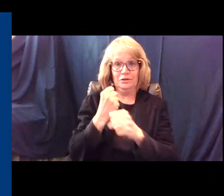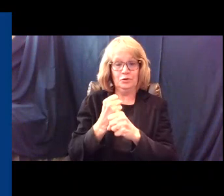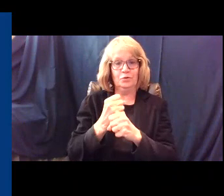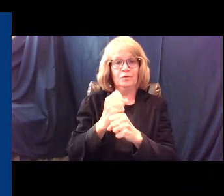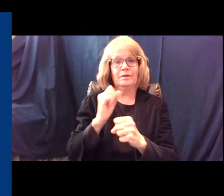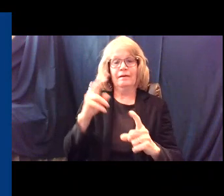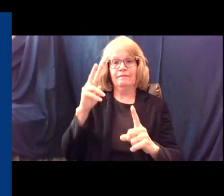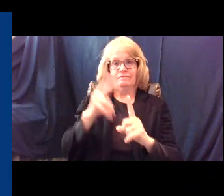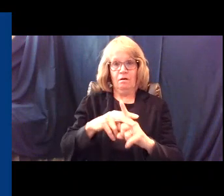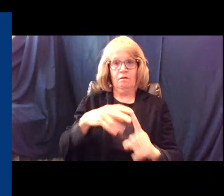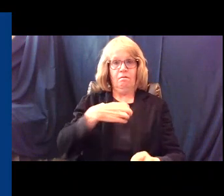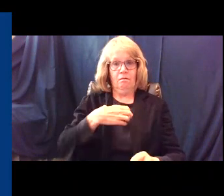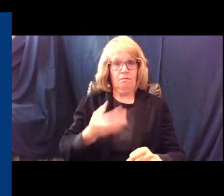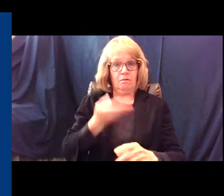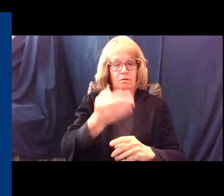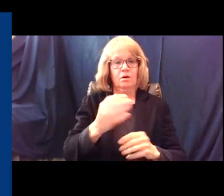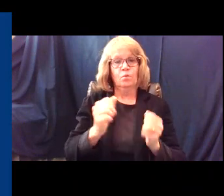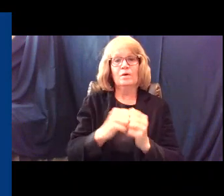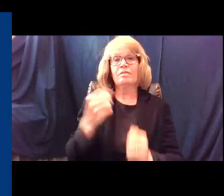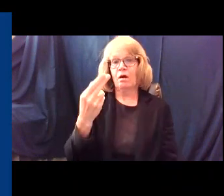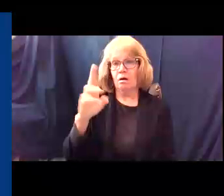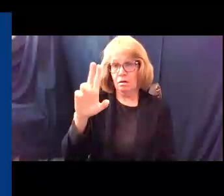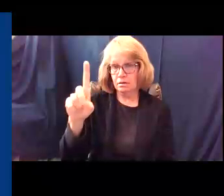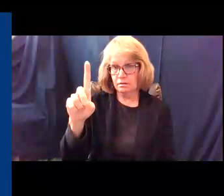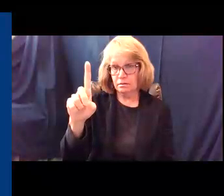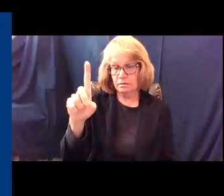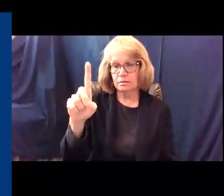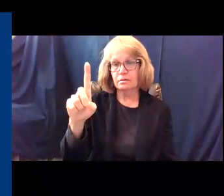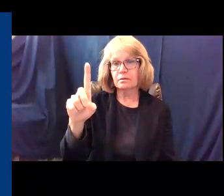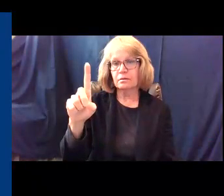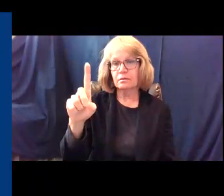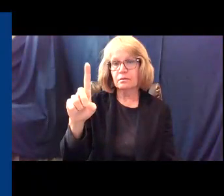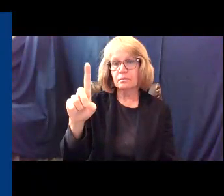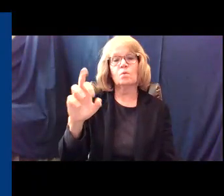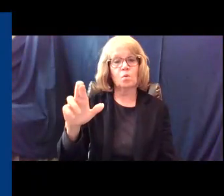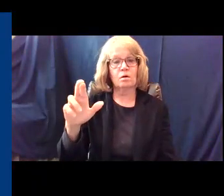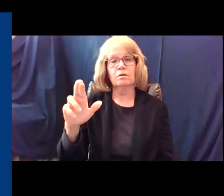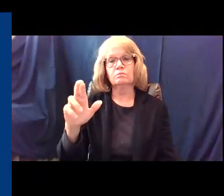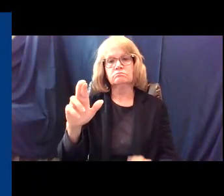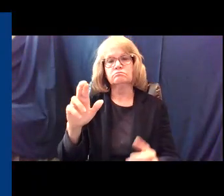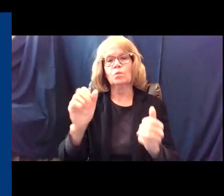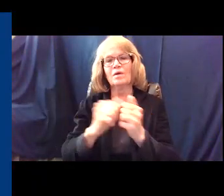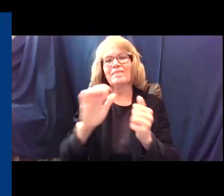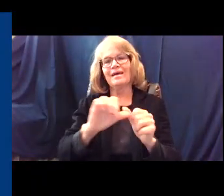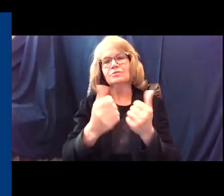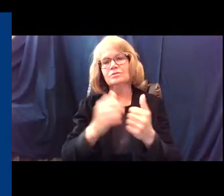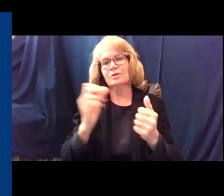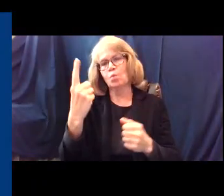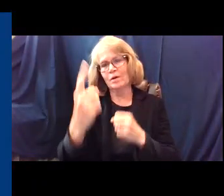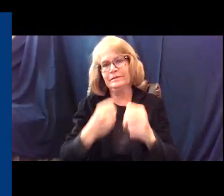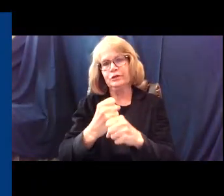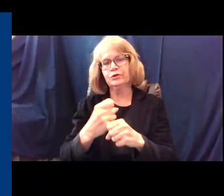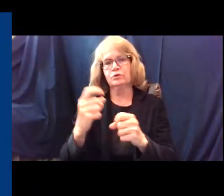Housing and Urban Development, HUD, as it's known. They can file a complaint with that agency to have it investigated. At the state